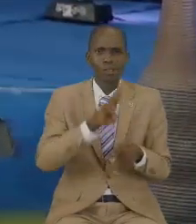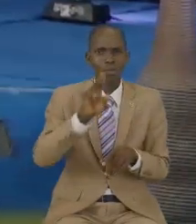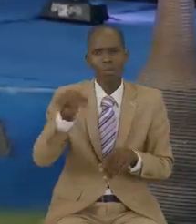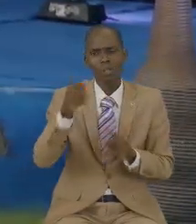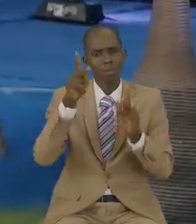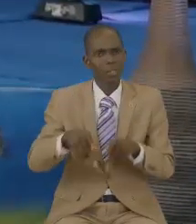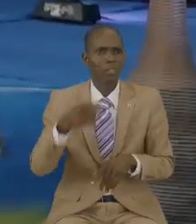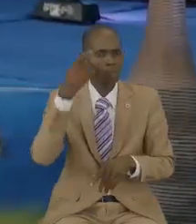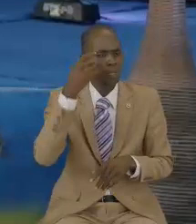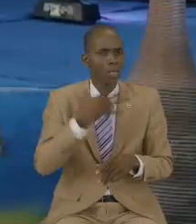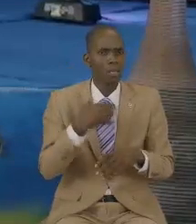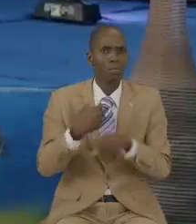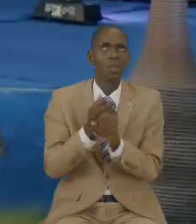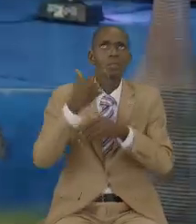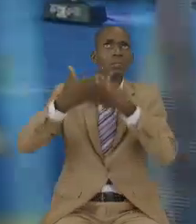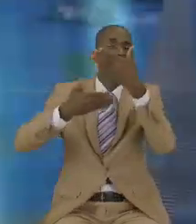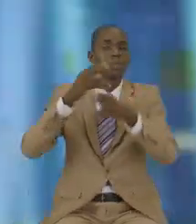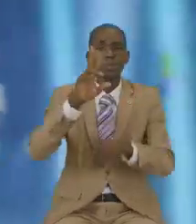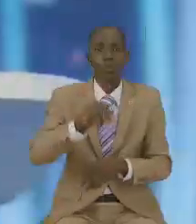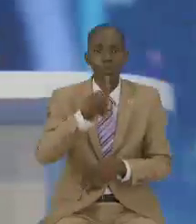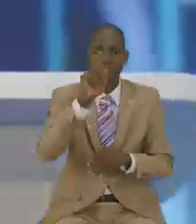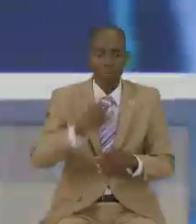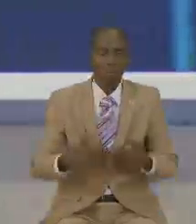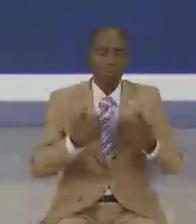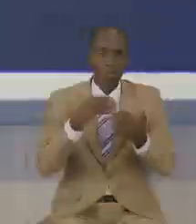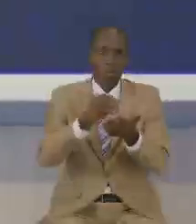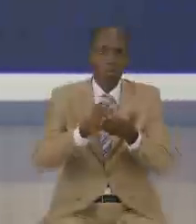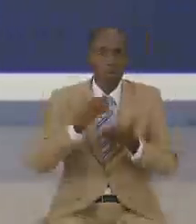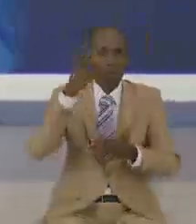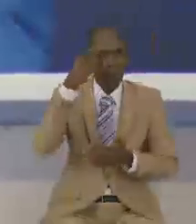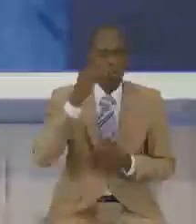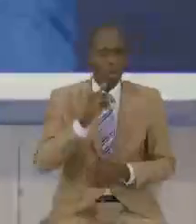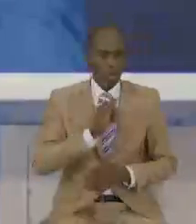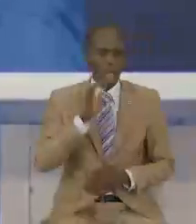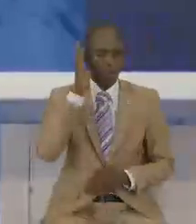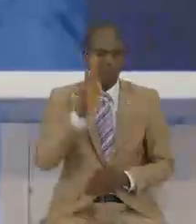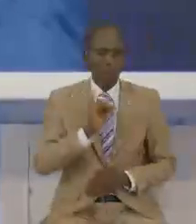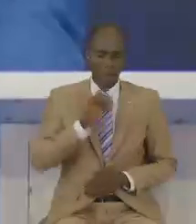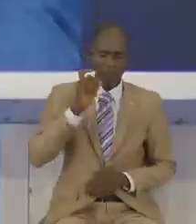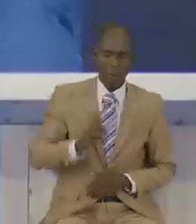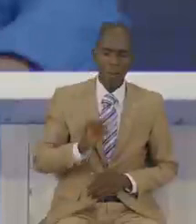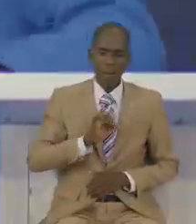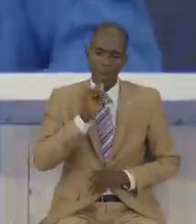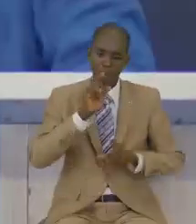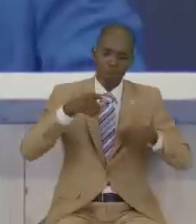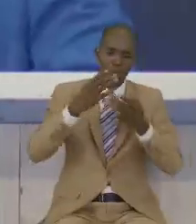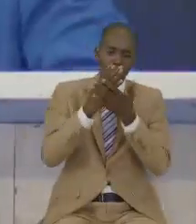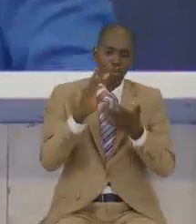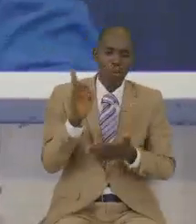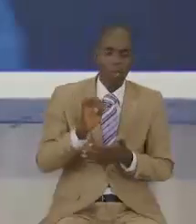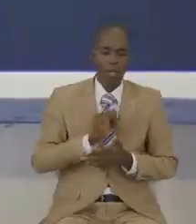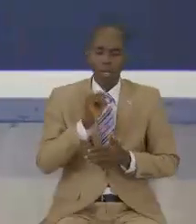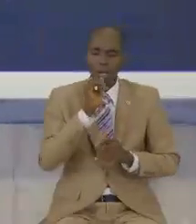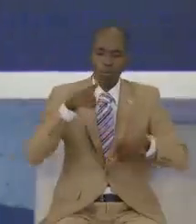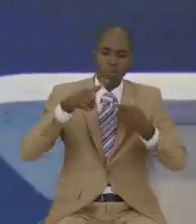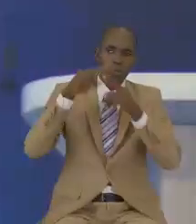mind and make progress. You have to have the mind by yourself. I will. I must. must. I'm going somewhere. I'm going to